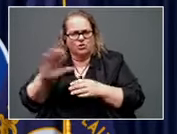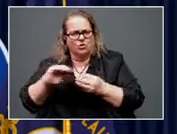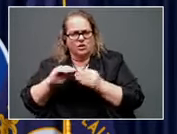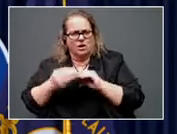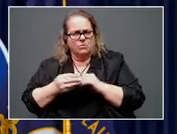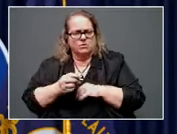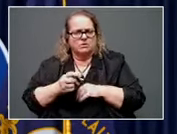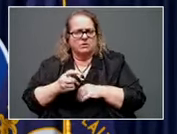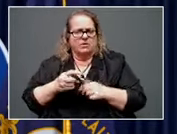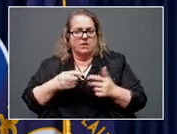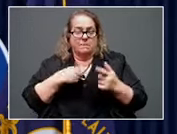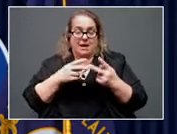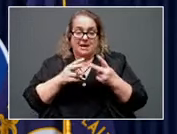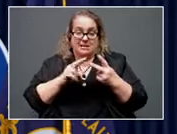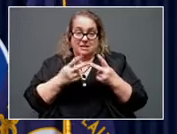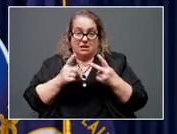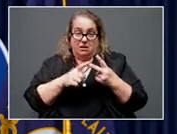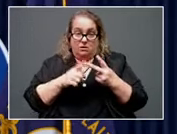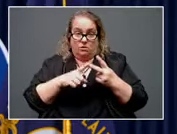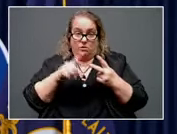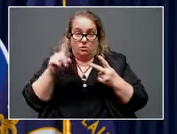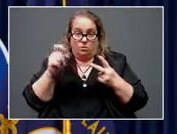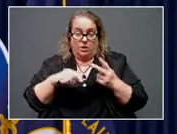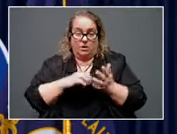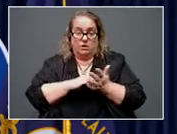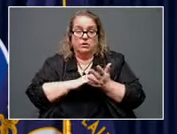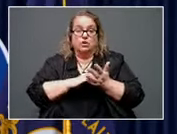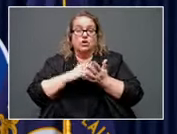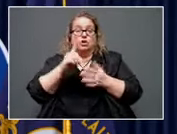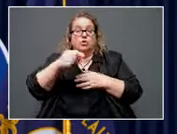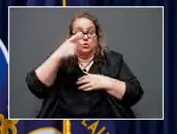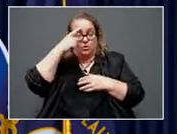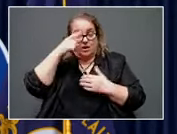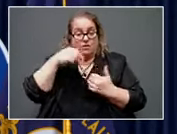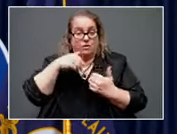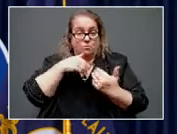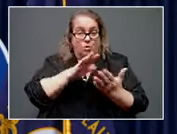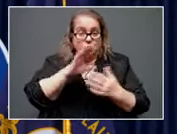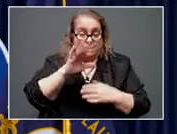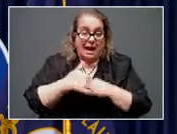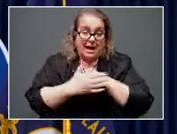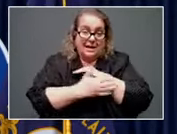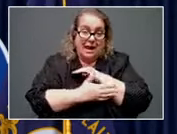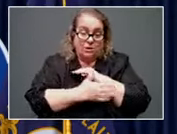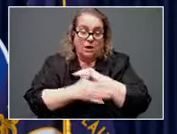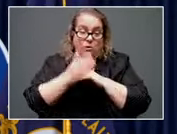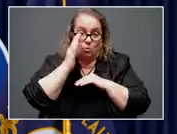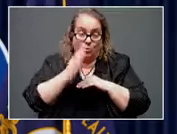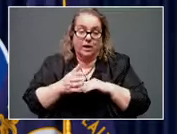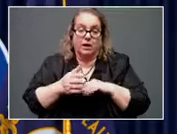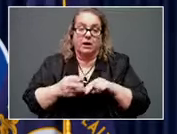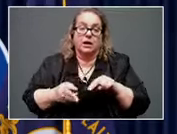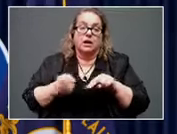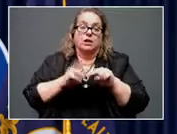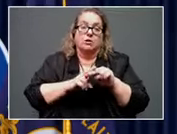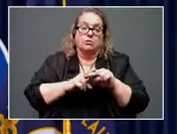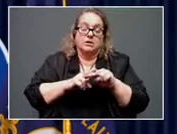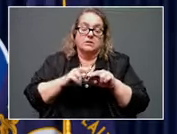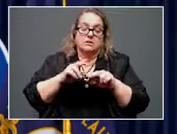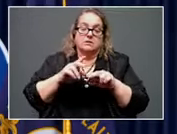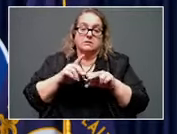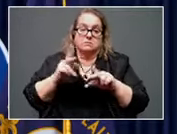you think that the new targeted approach by county will increase the compliance if and when situations